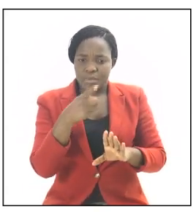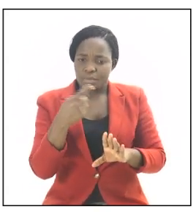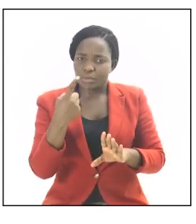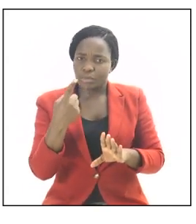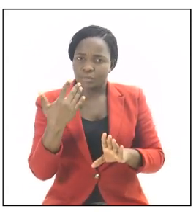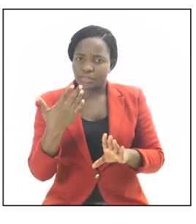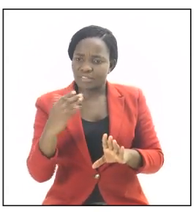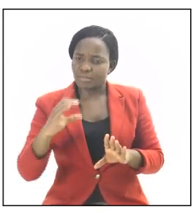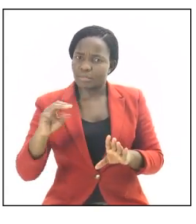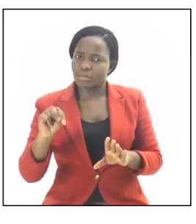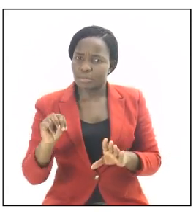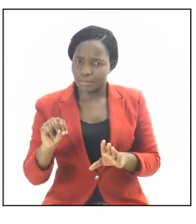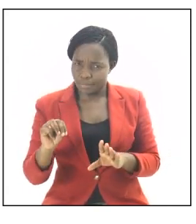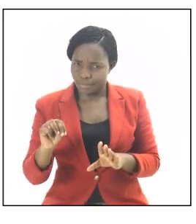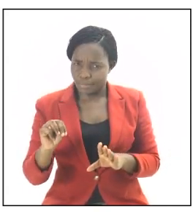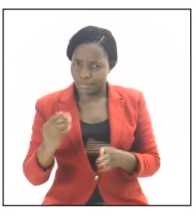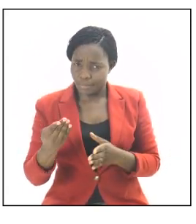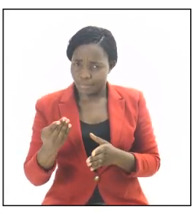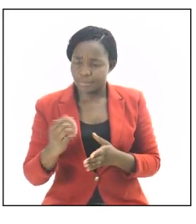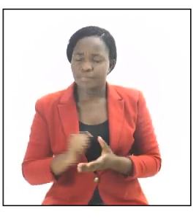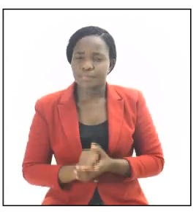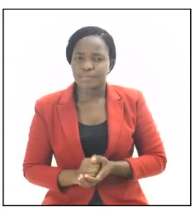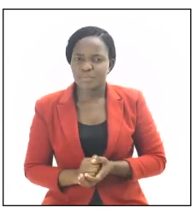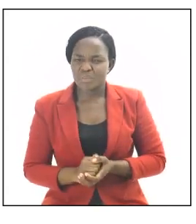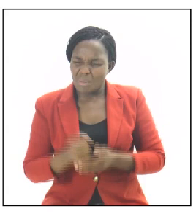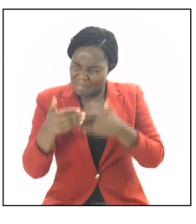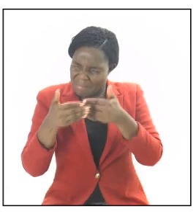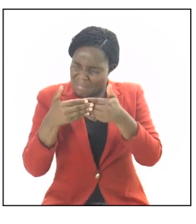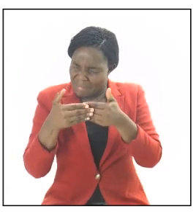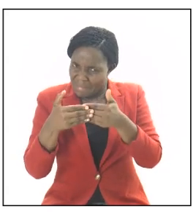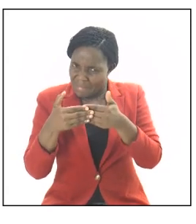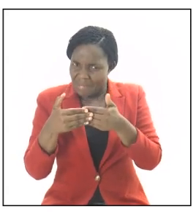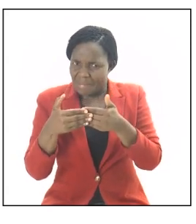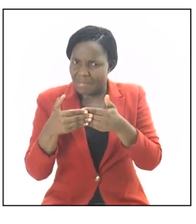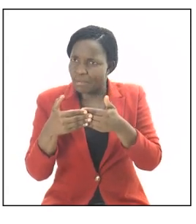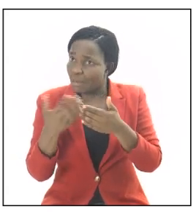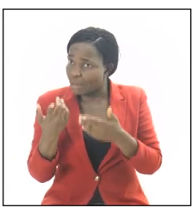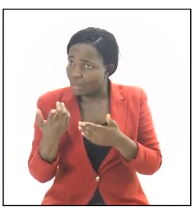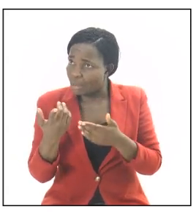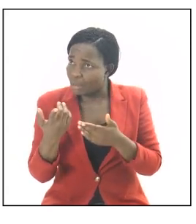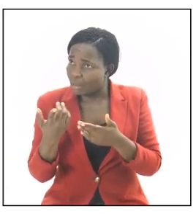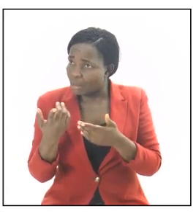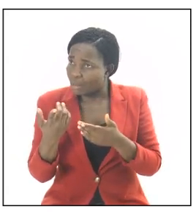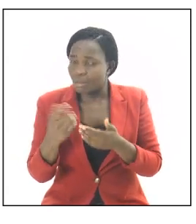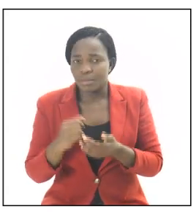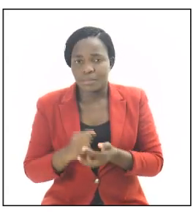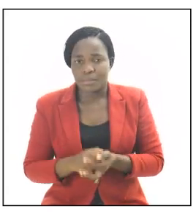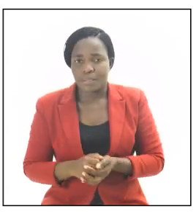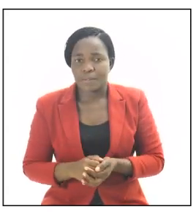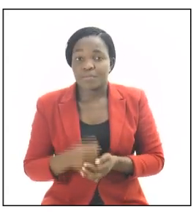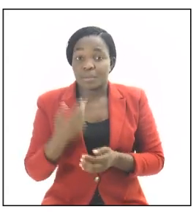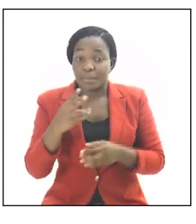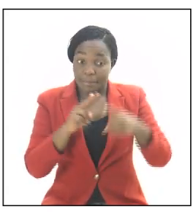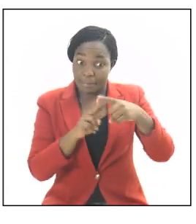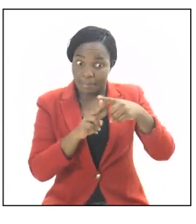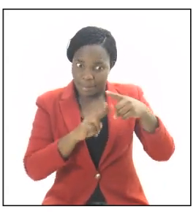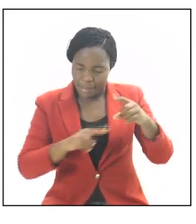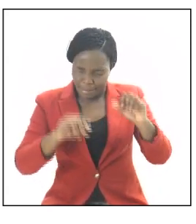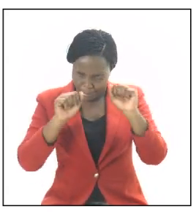3.15 centimeters. Well, that is even closer than the first time. But pi is supposed to